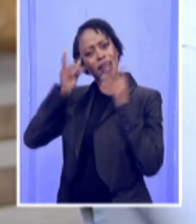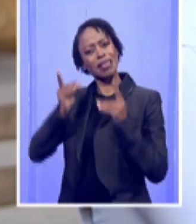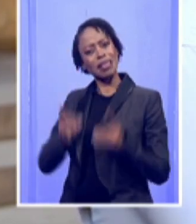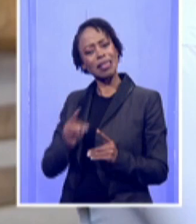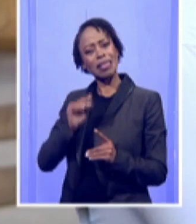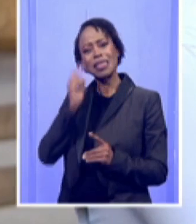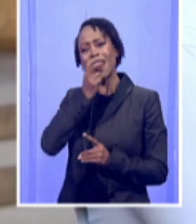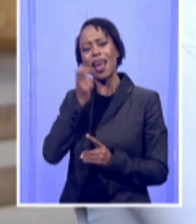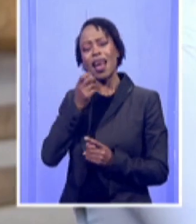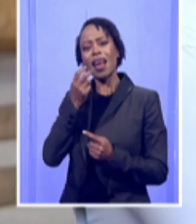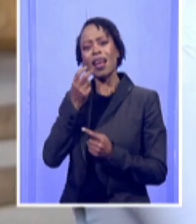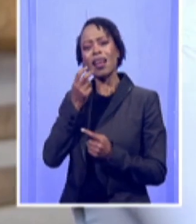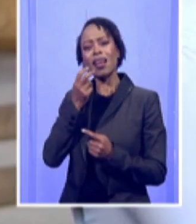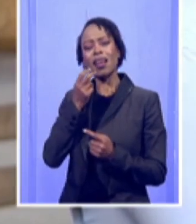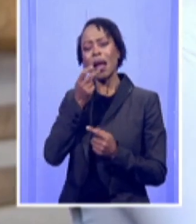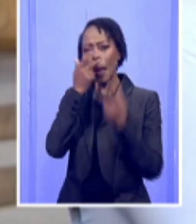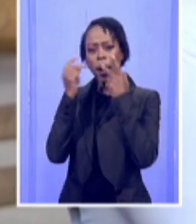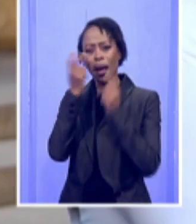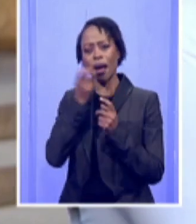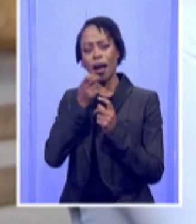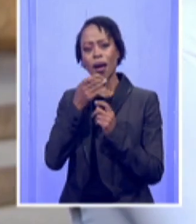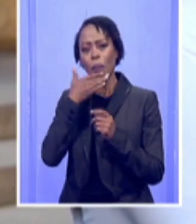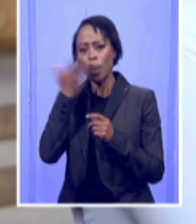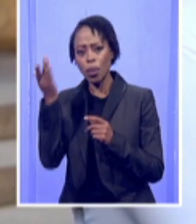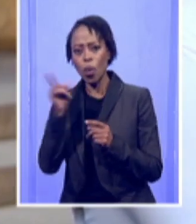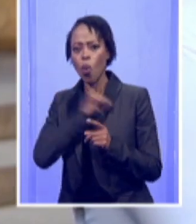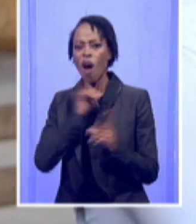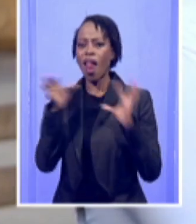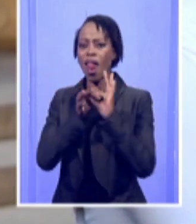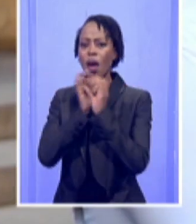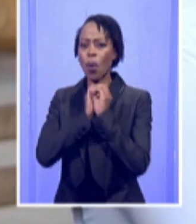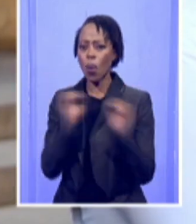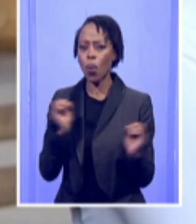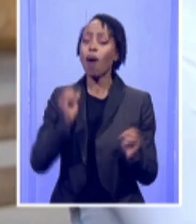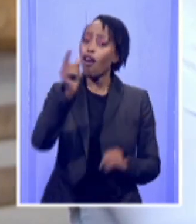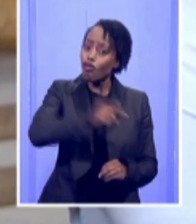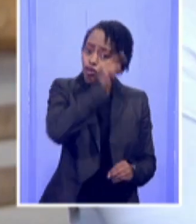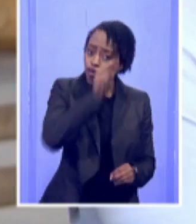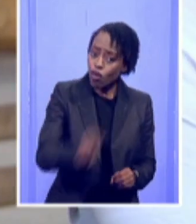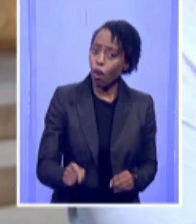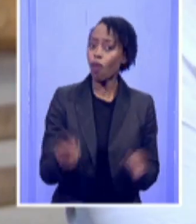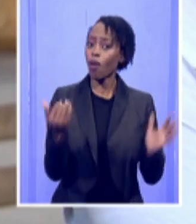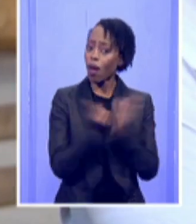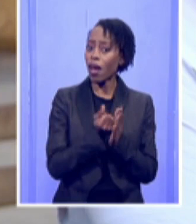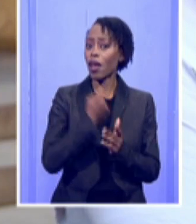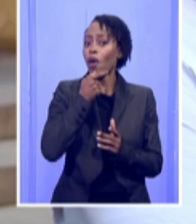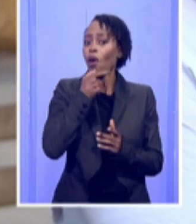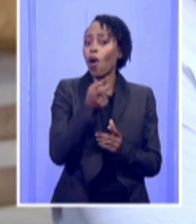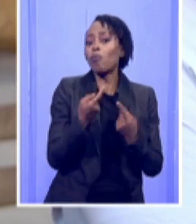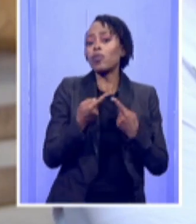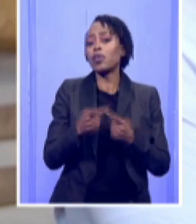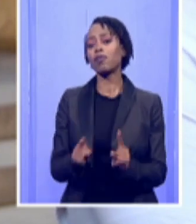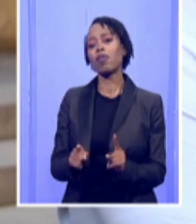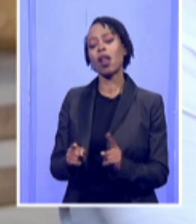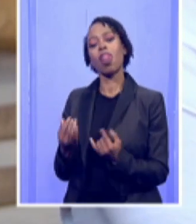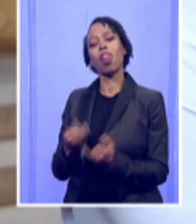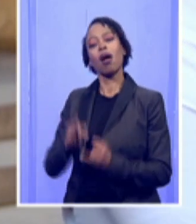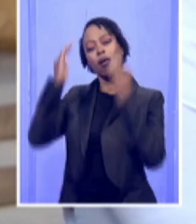hate speech because they didn't prove a link, then that's wrong. That's not what the Act says. And what do you say about the judge saying